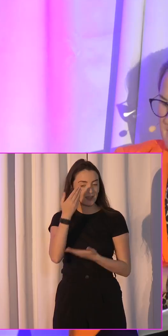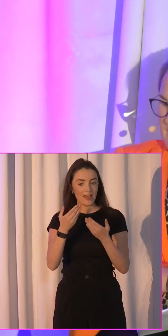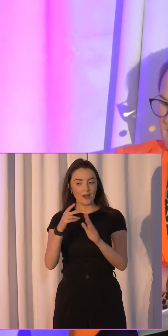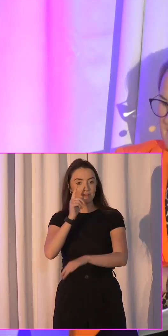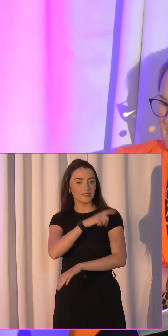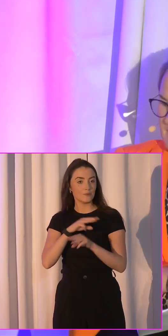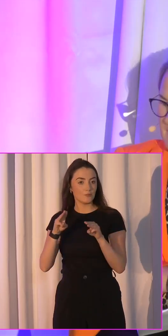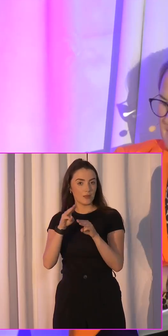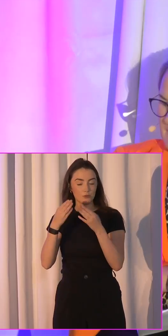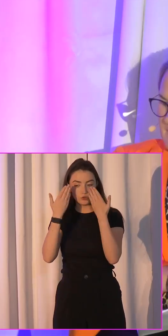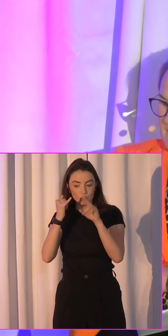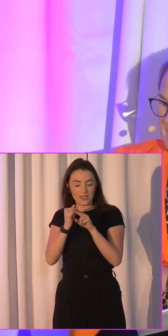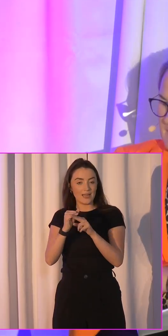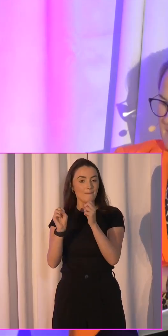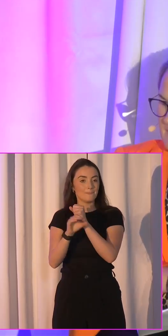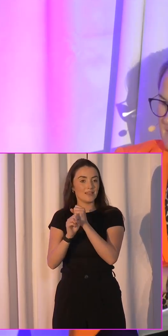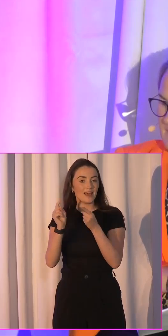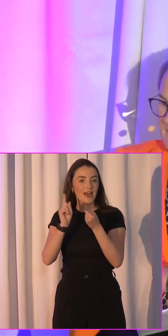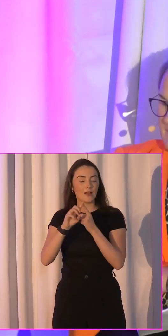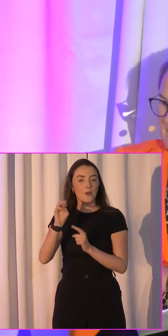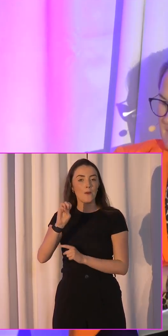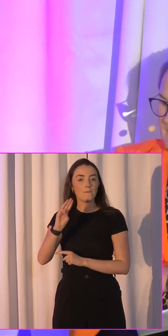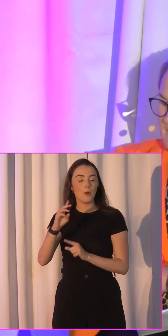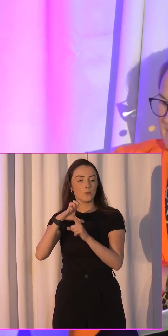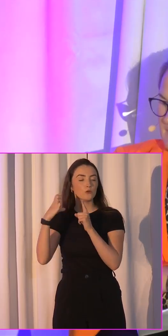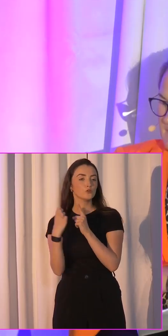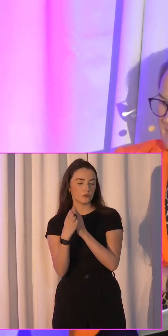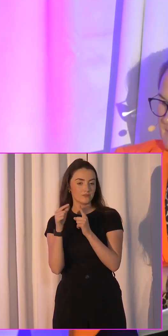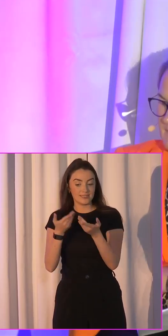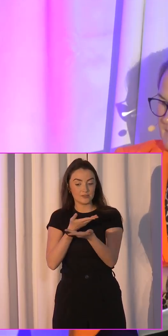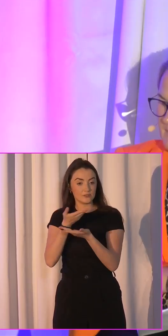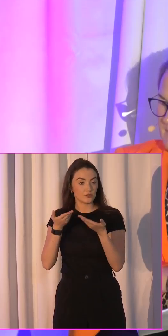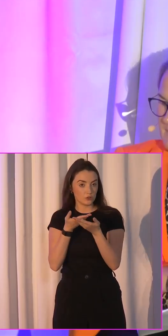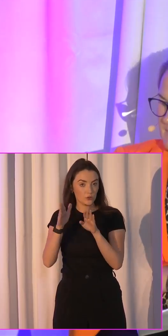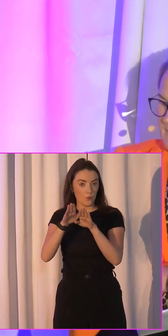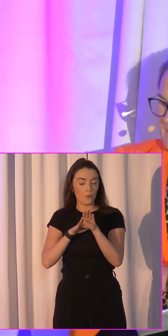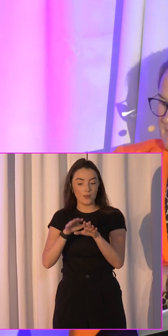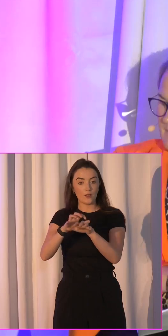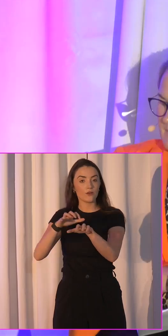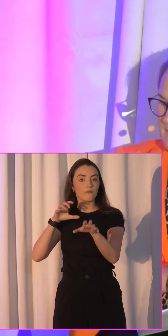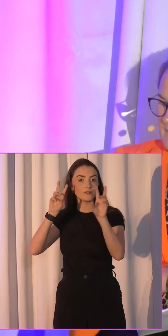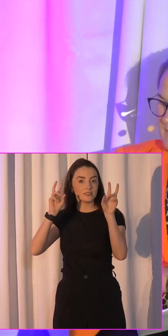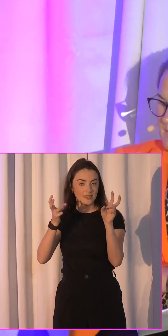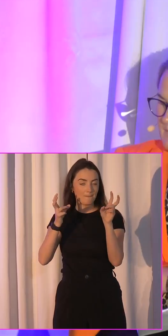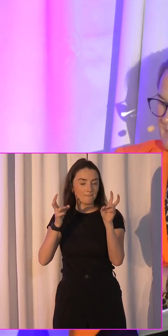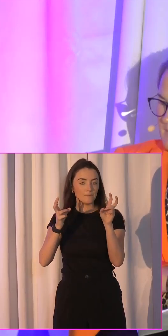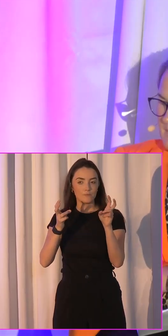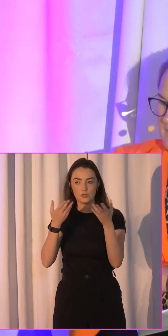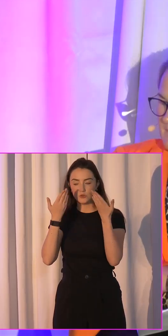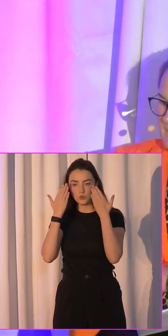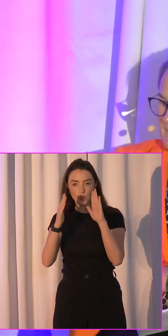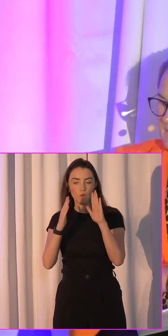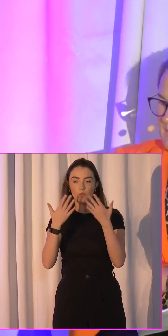people are portrayed in our media and popular culture. This discussion, alongside the conference theme, is key to exploring